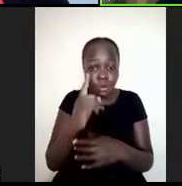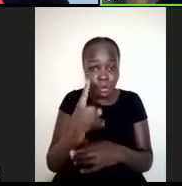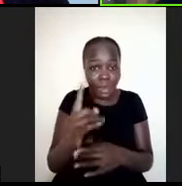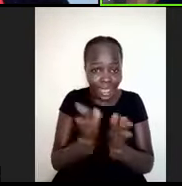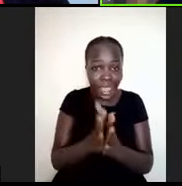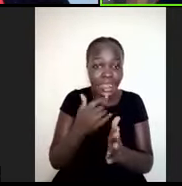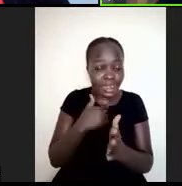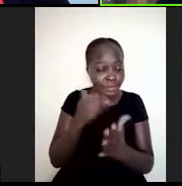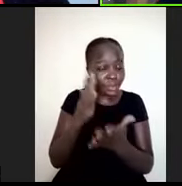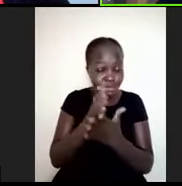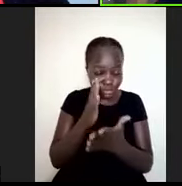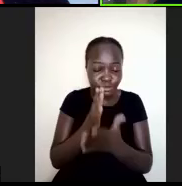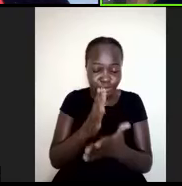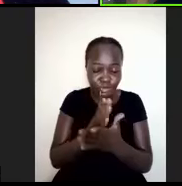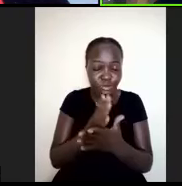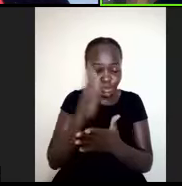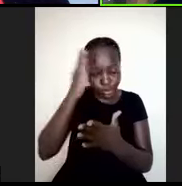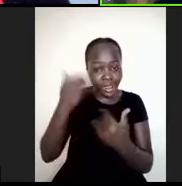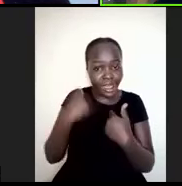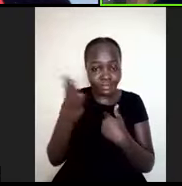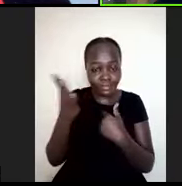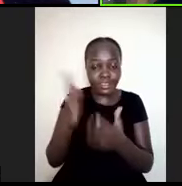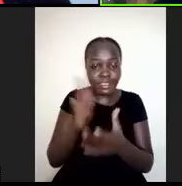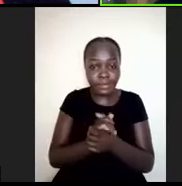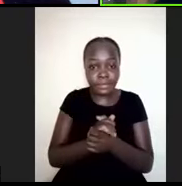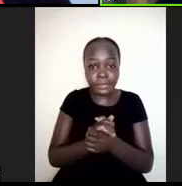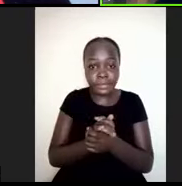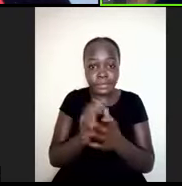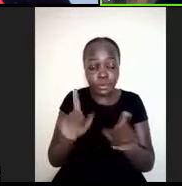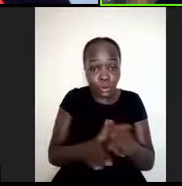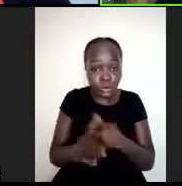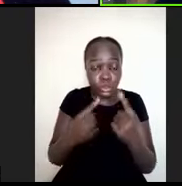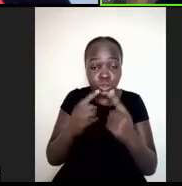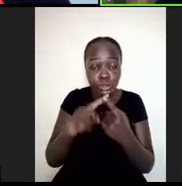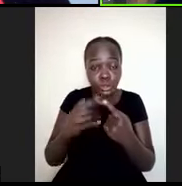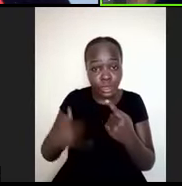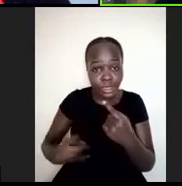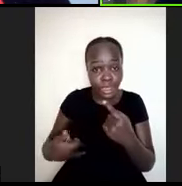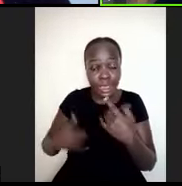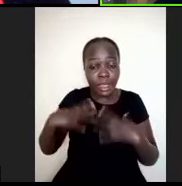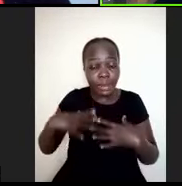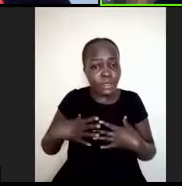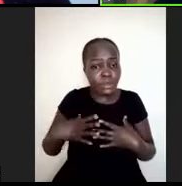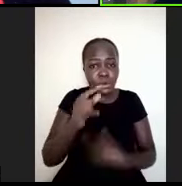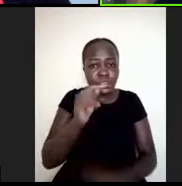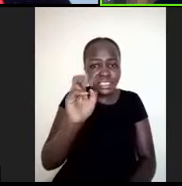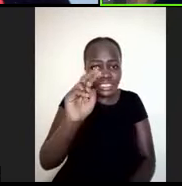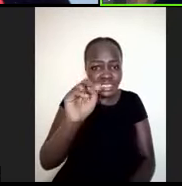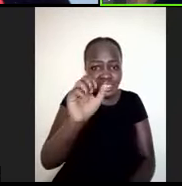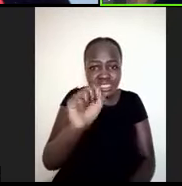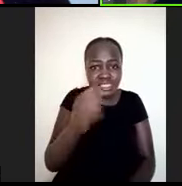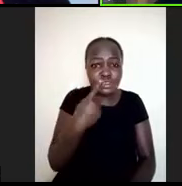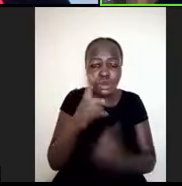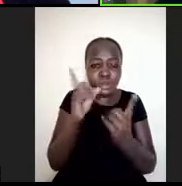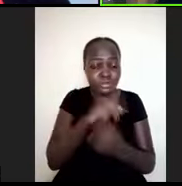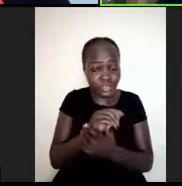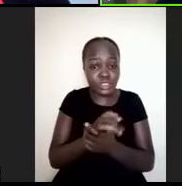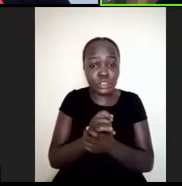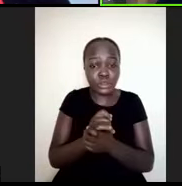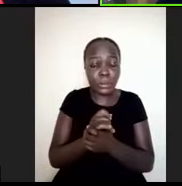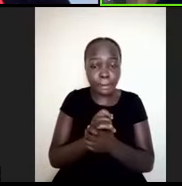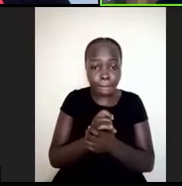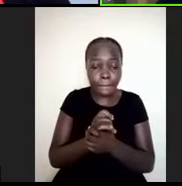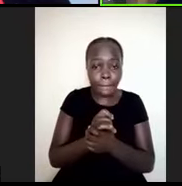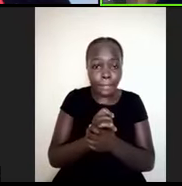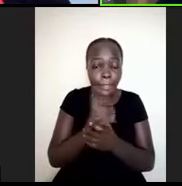certain that they are there. And I've also talked to young children, young teens who have